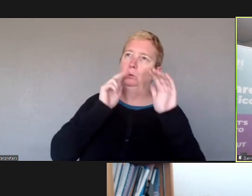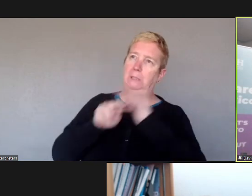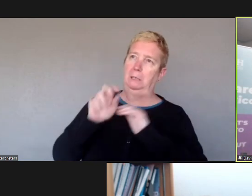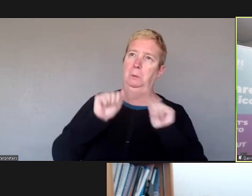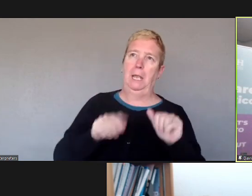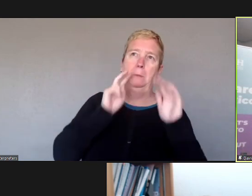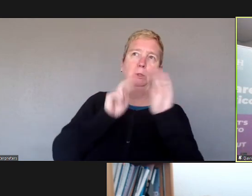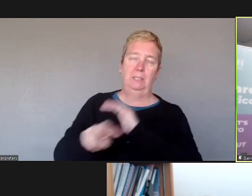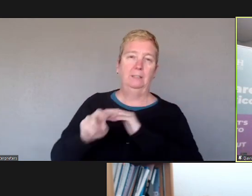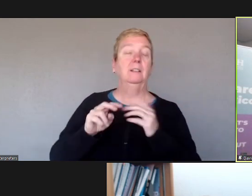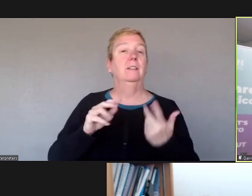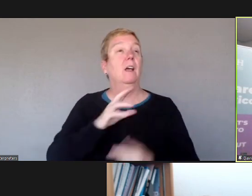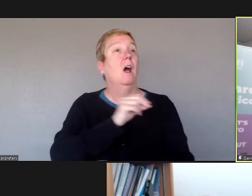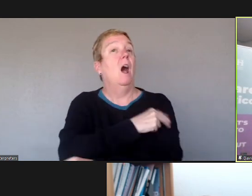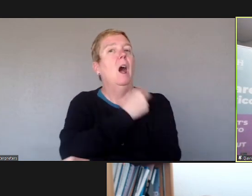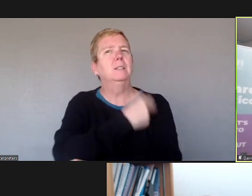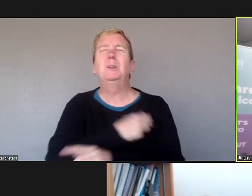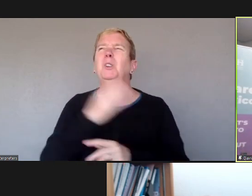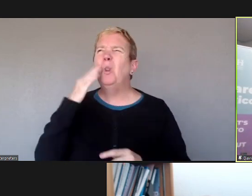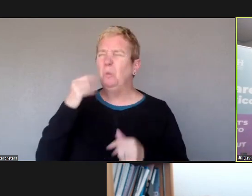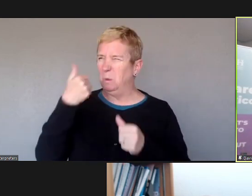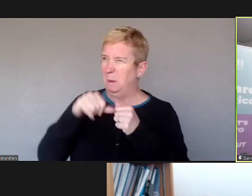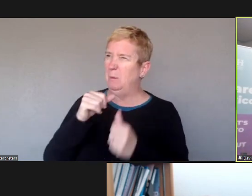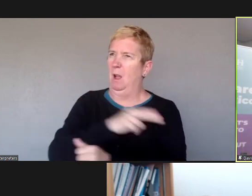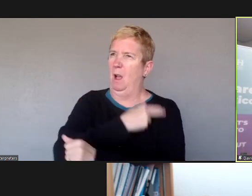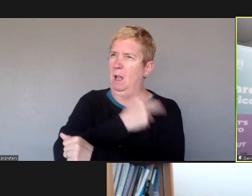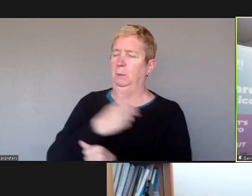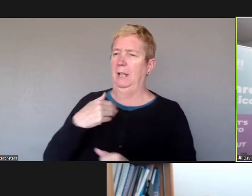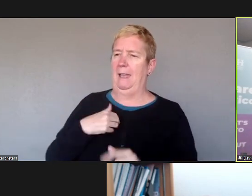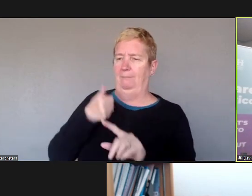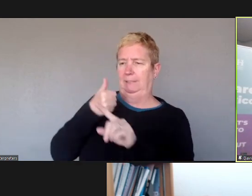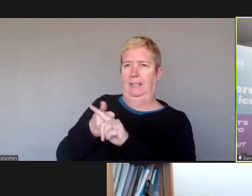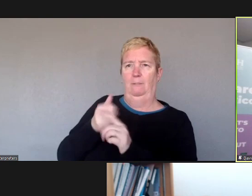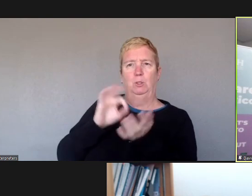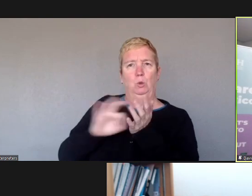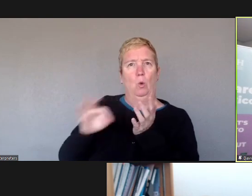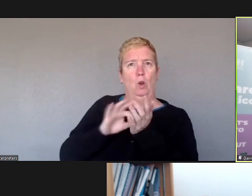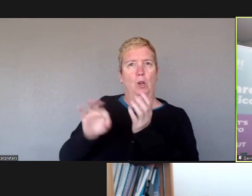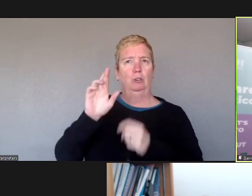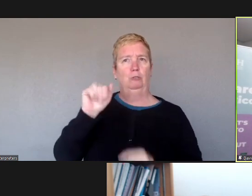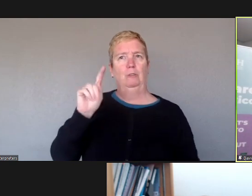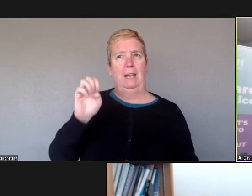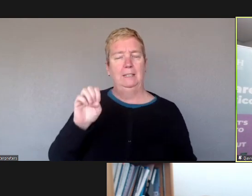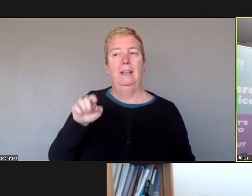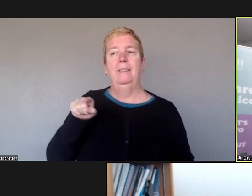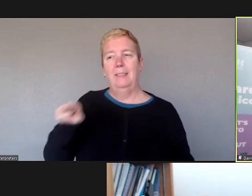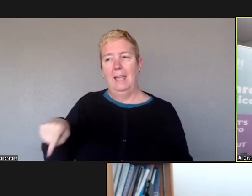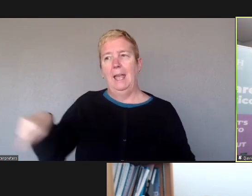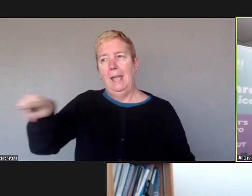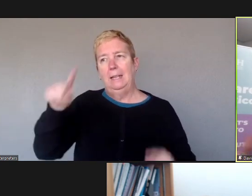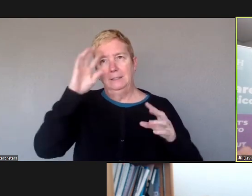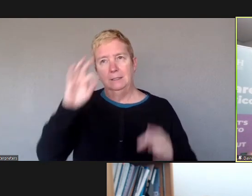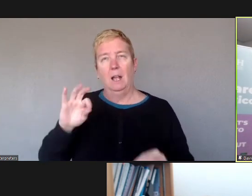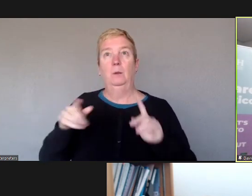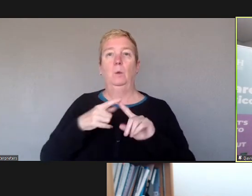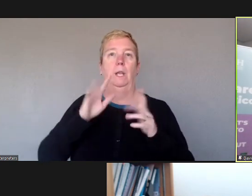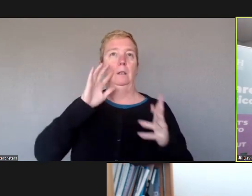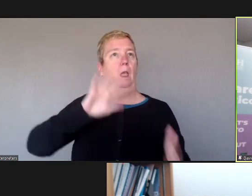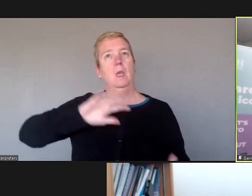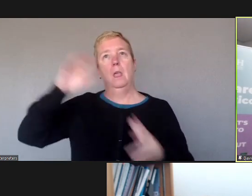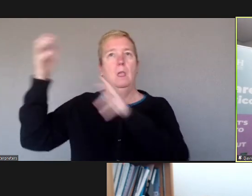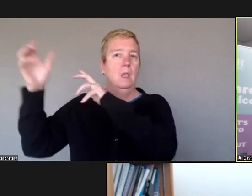hospital ratings, that self-scoring that we use to determine when we get to crisis standards of care, despite the